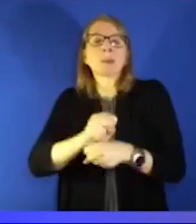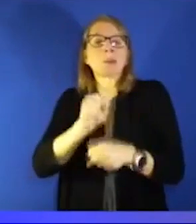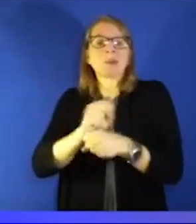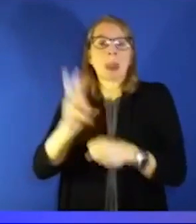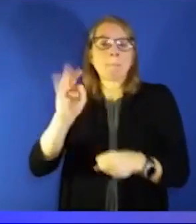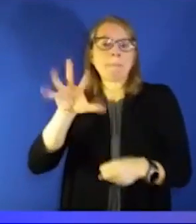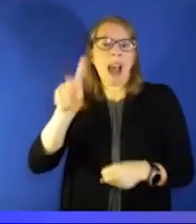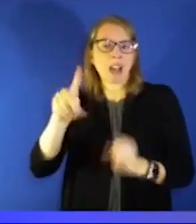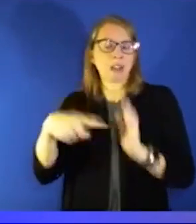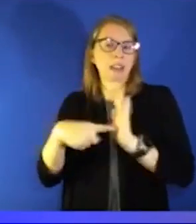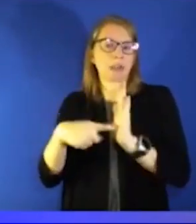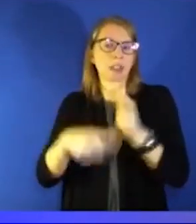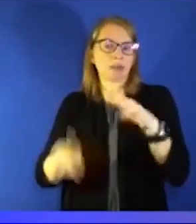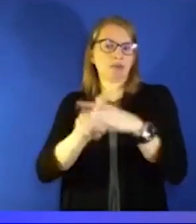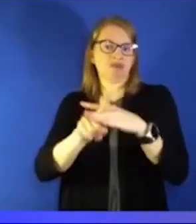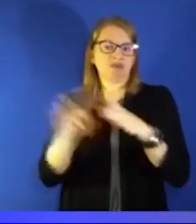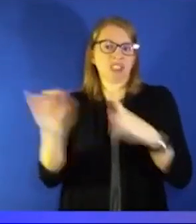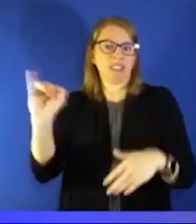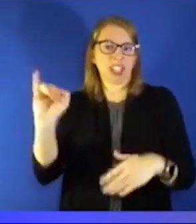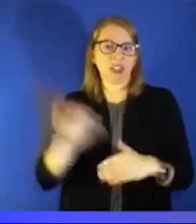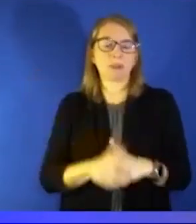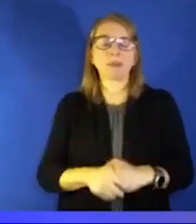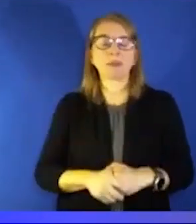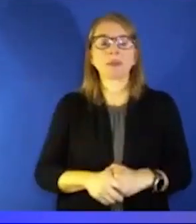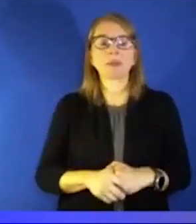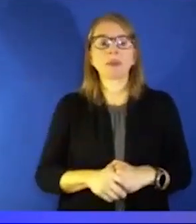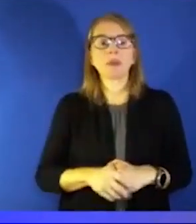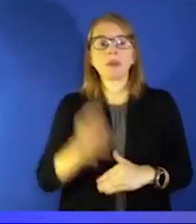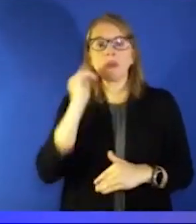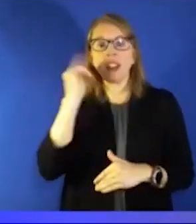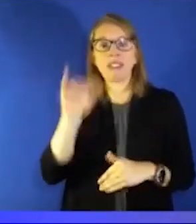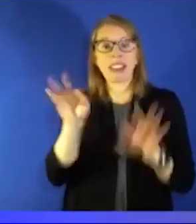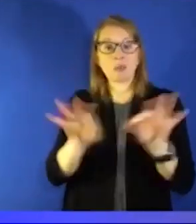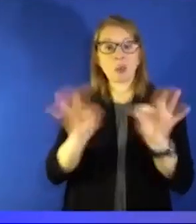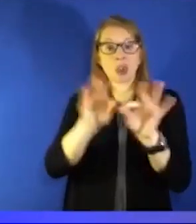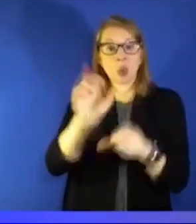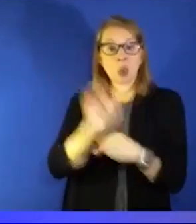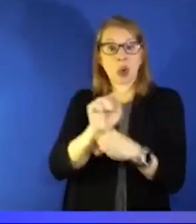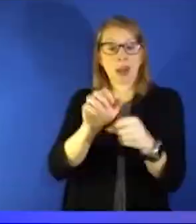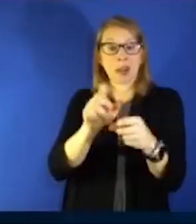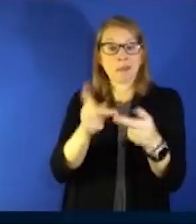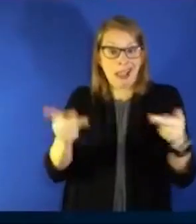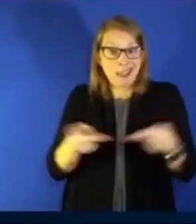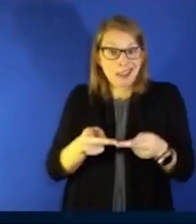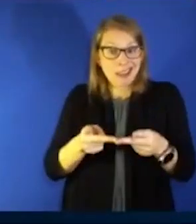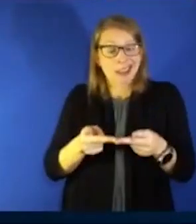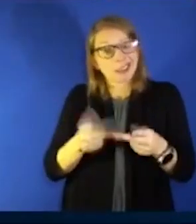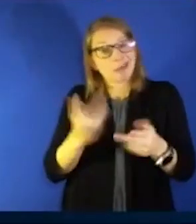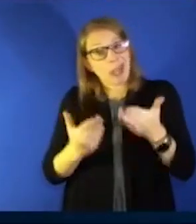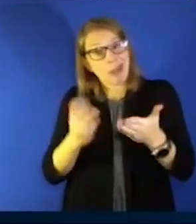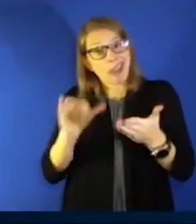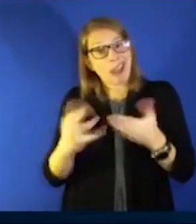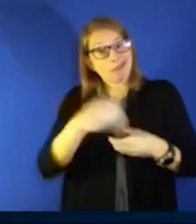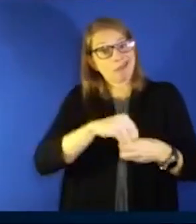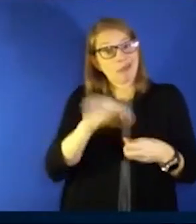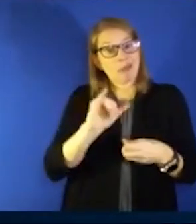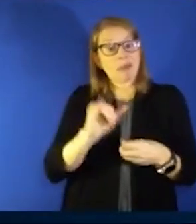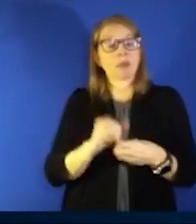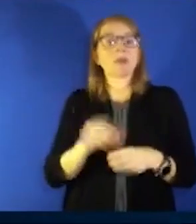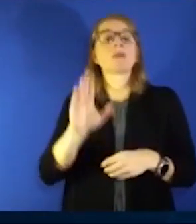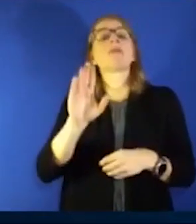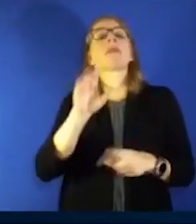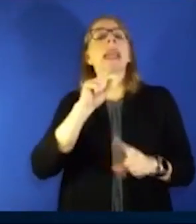symptomatic infection. If that's important in your workplace, that might figure into it as well. So answer me this then.